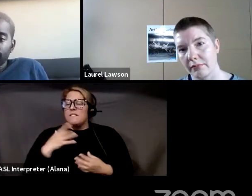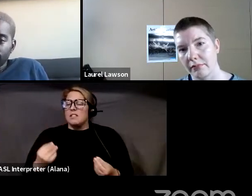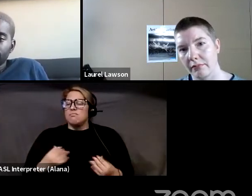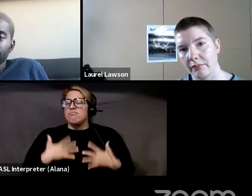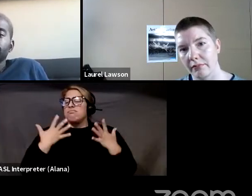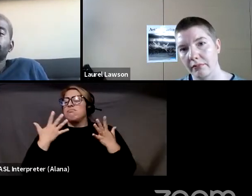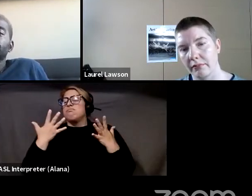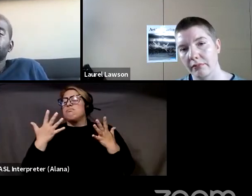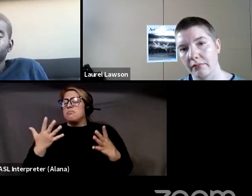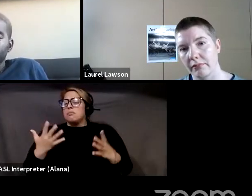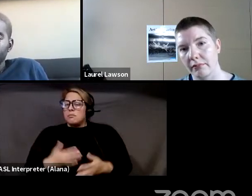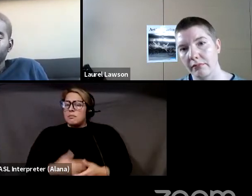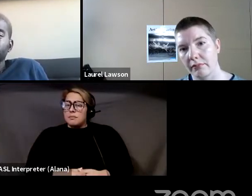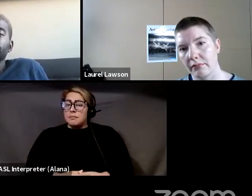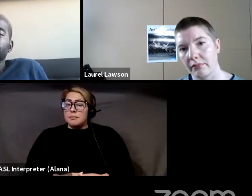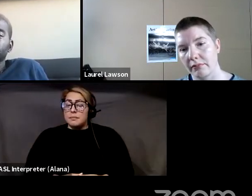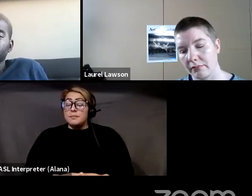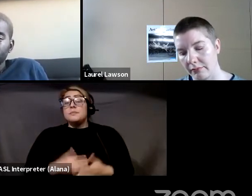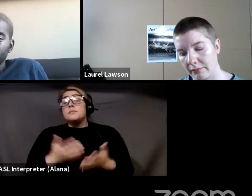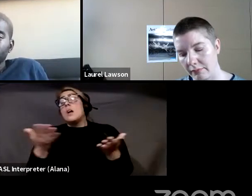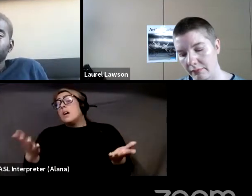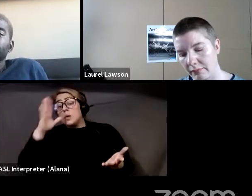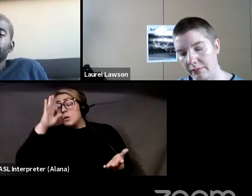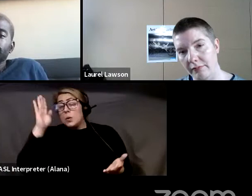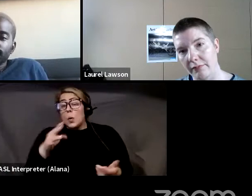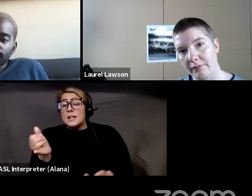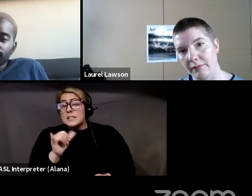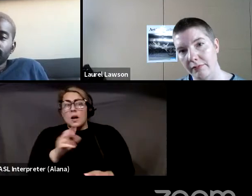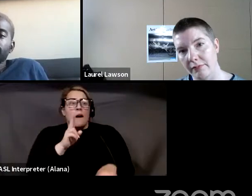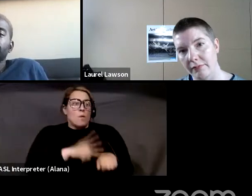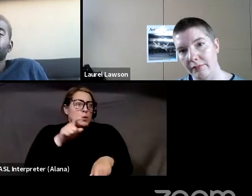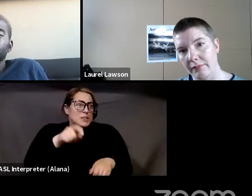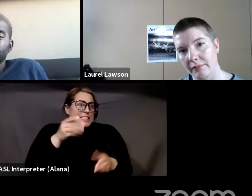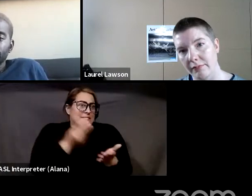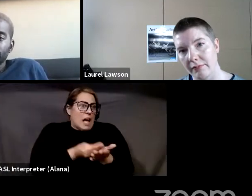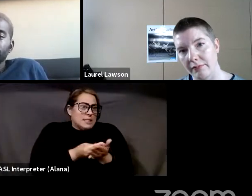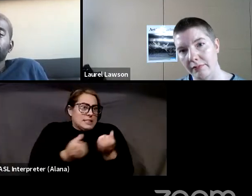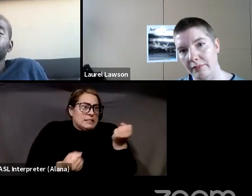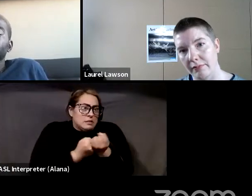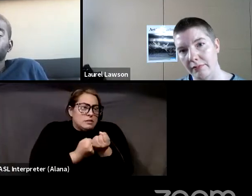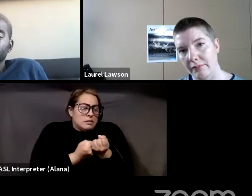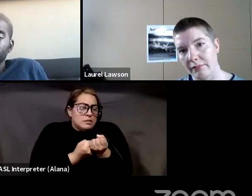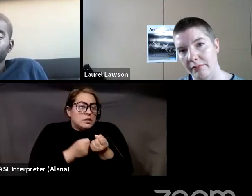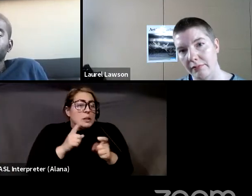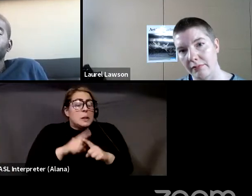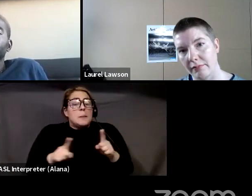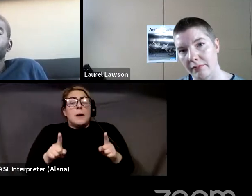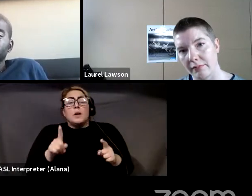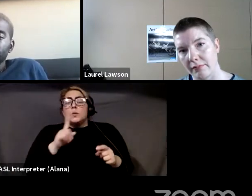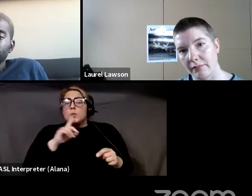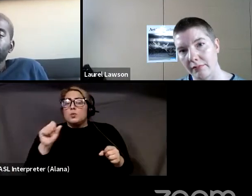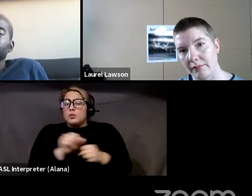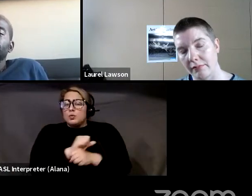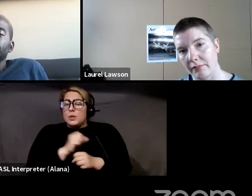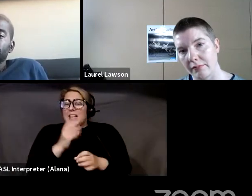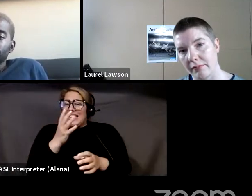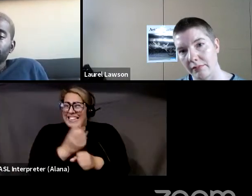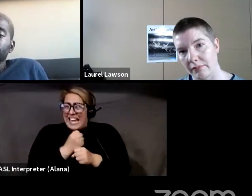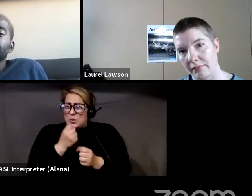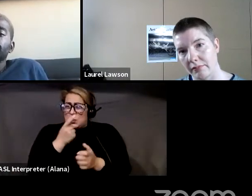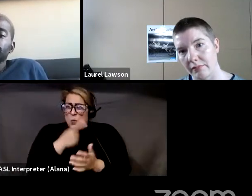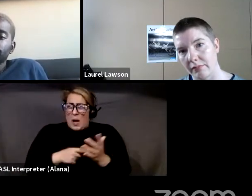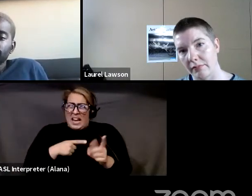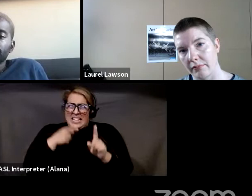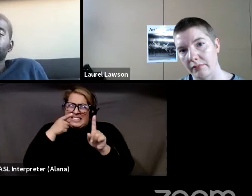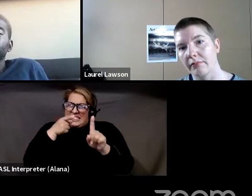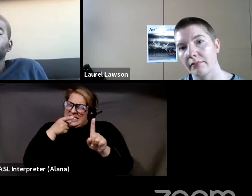lack of, I mean, I'm not saying, you know, it's like, of course you need funding, but to truly get to what it is that I'm